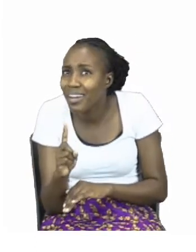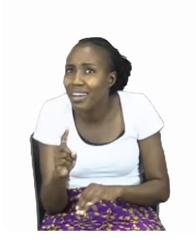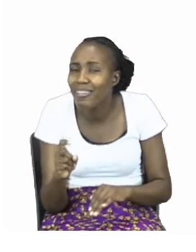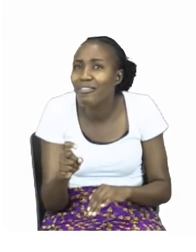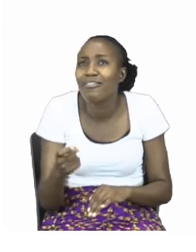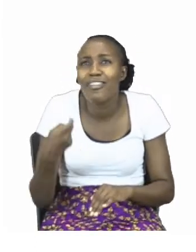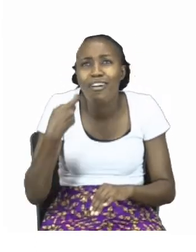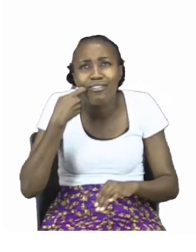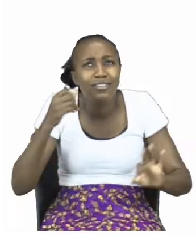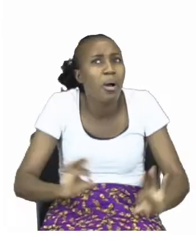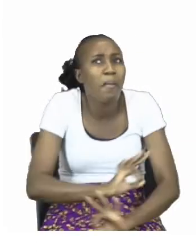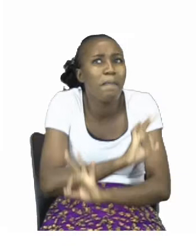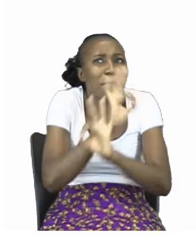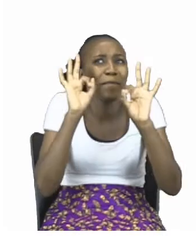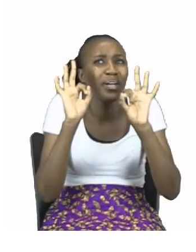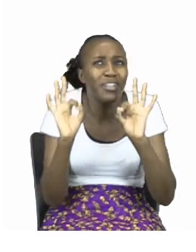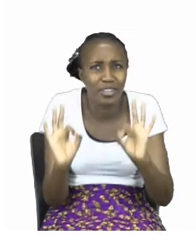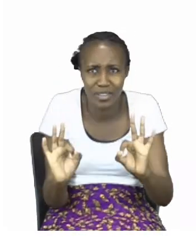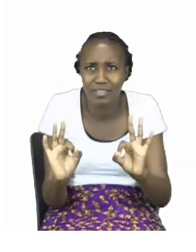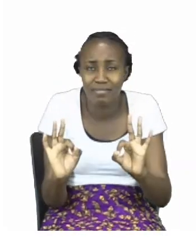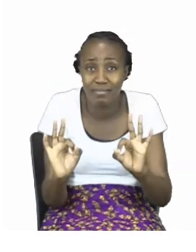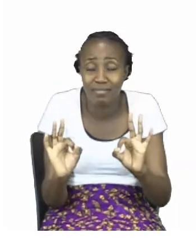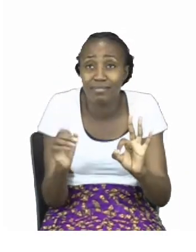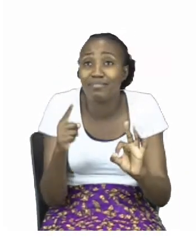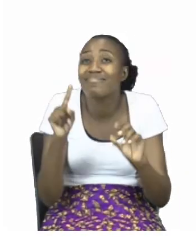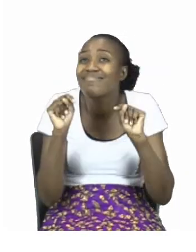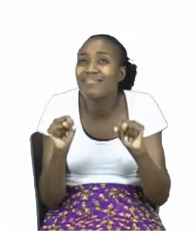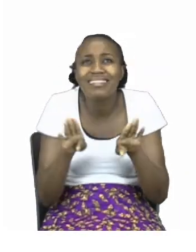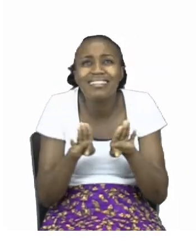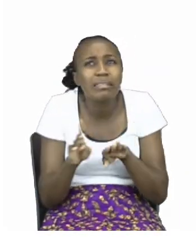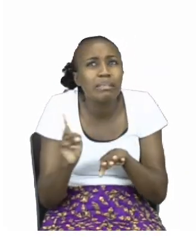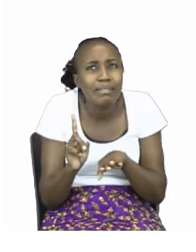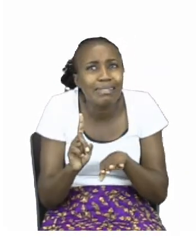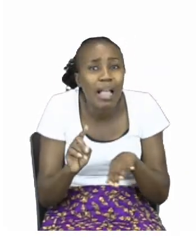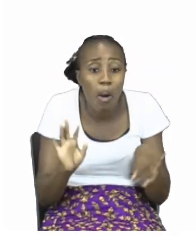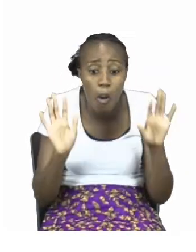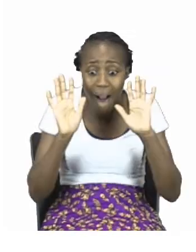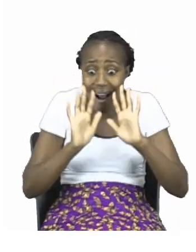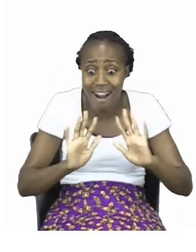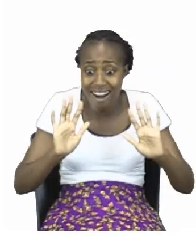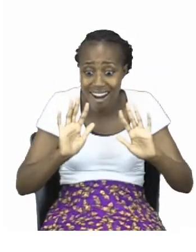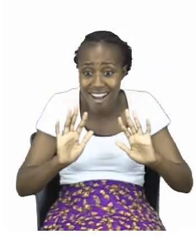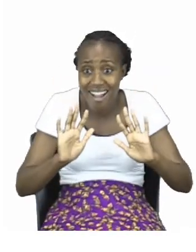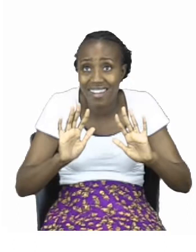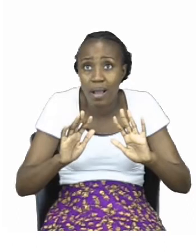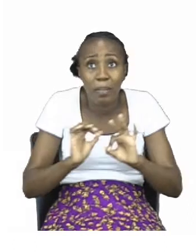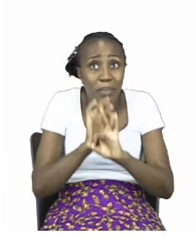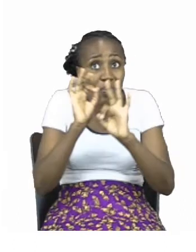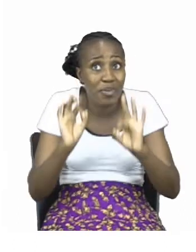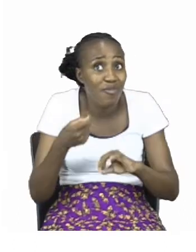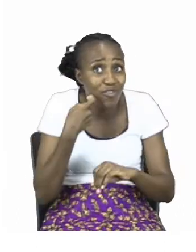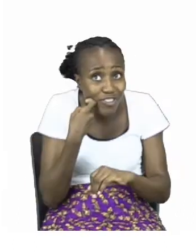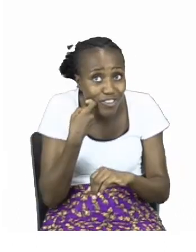fish. But today, we need to make a colorful collage. Now